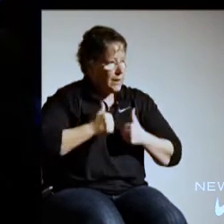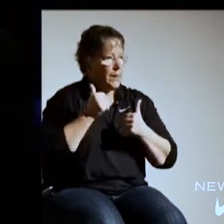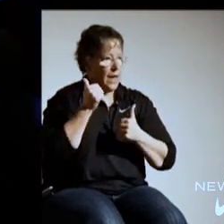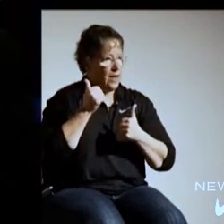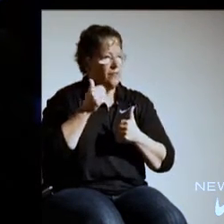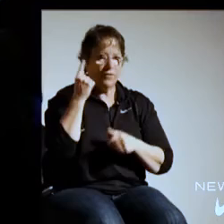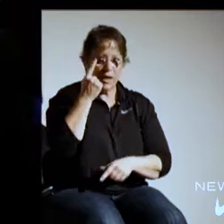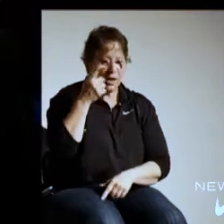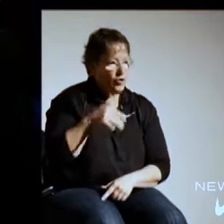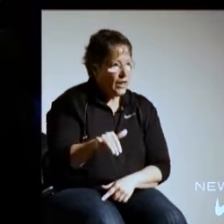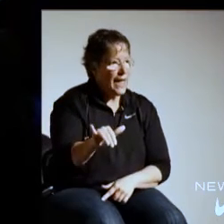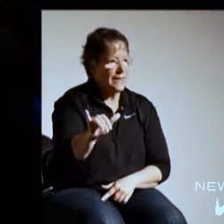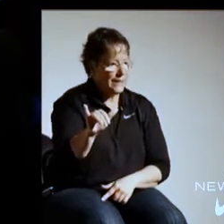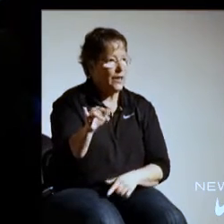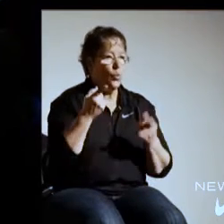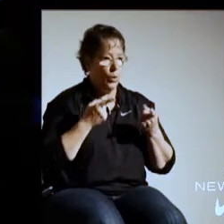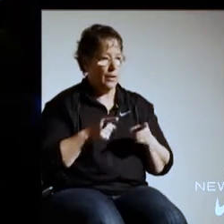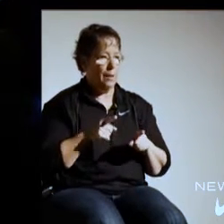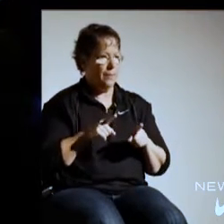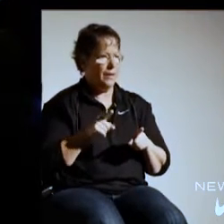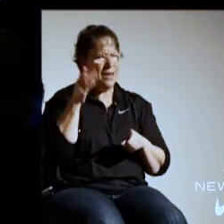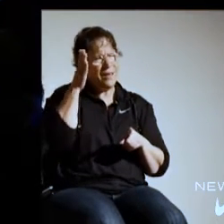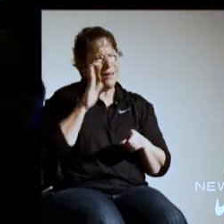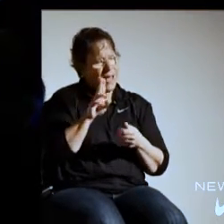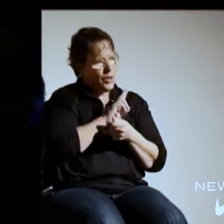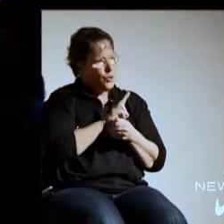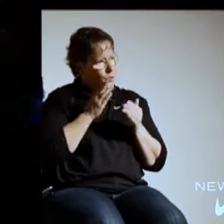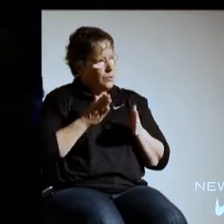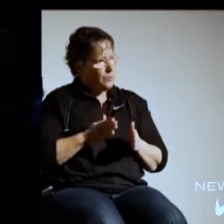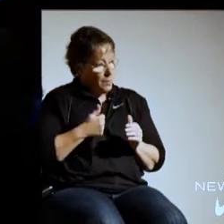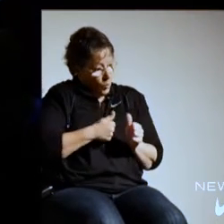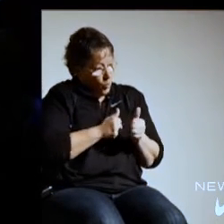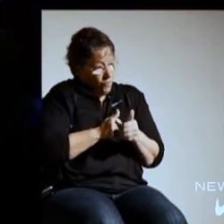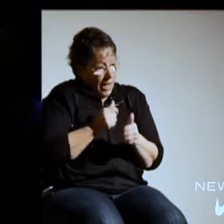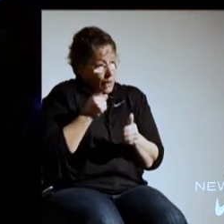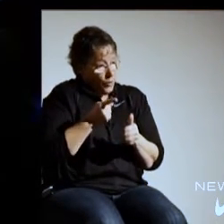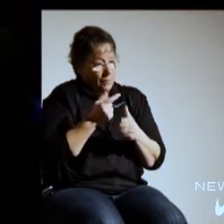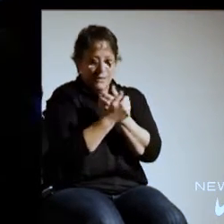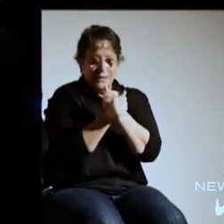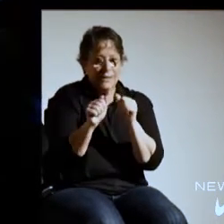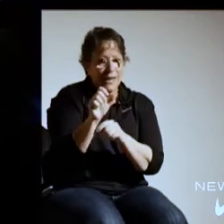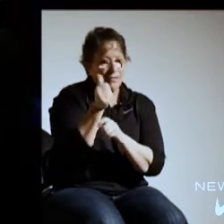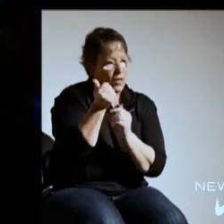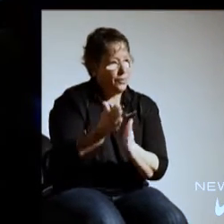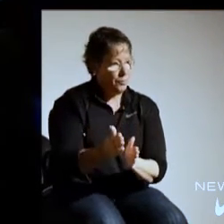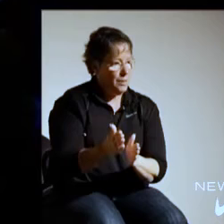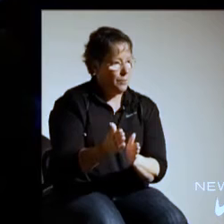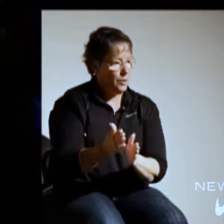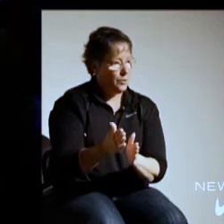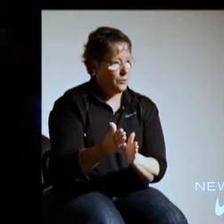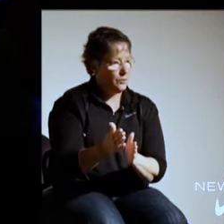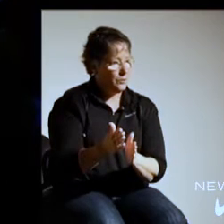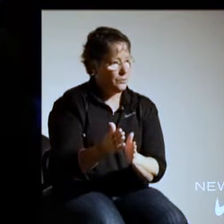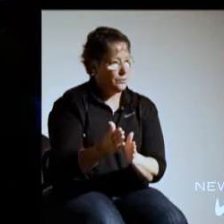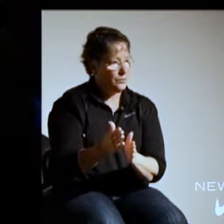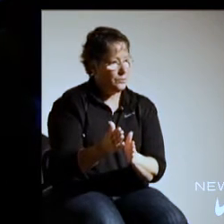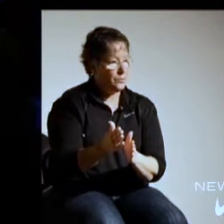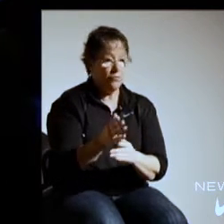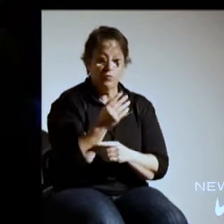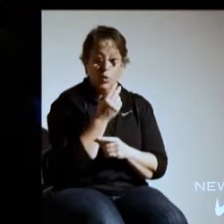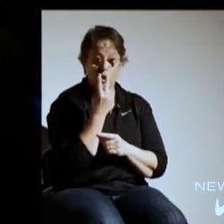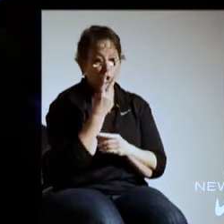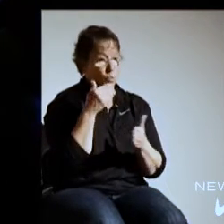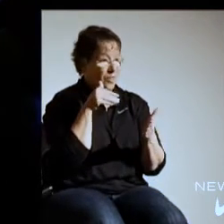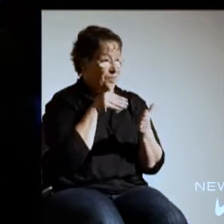faithful. God uses people who will follow him to save those who are not. For 2,000 years, this has been